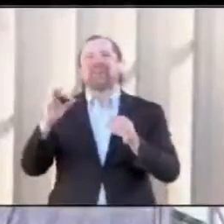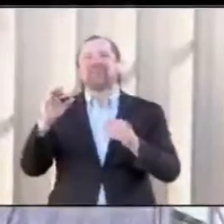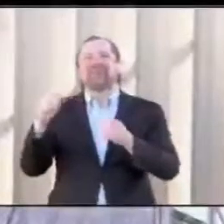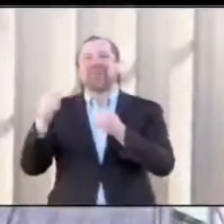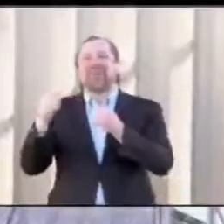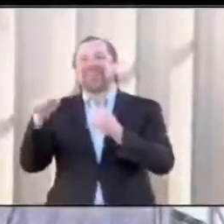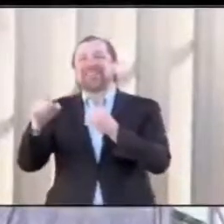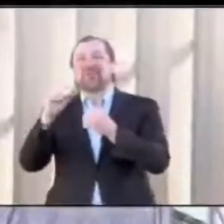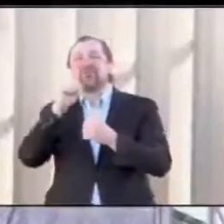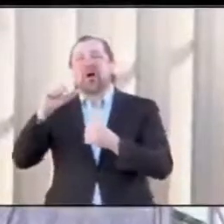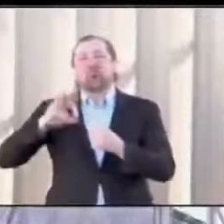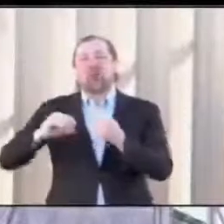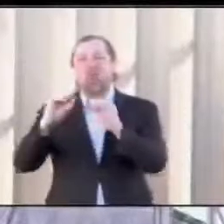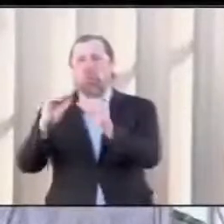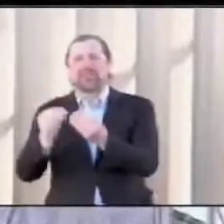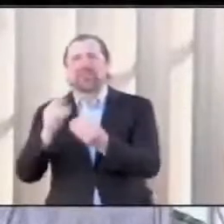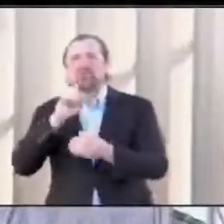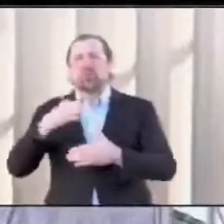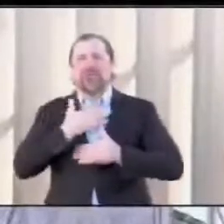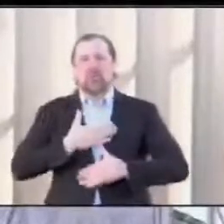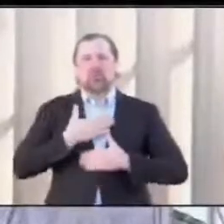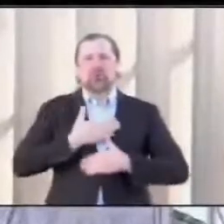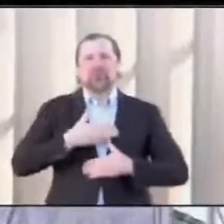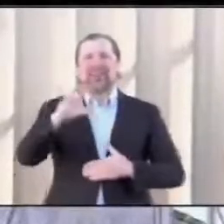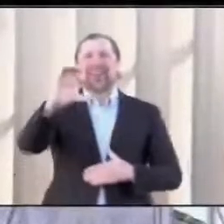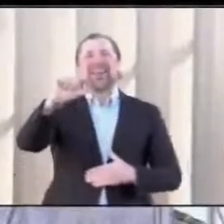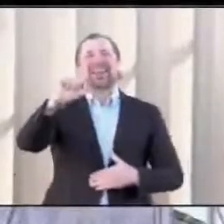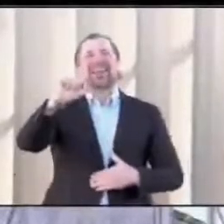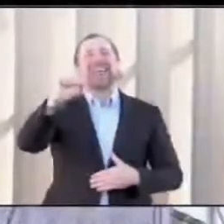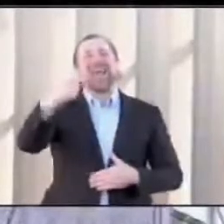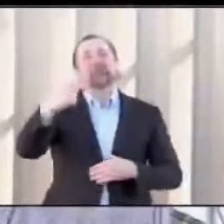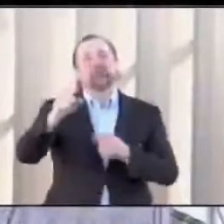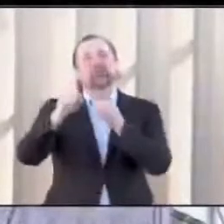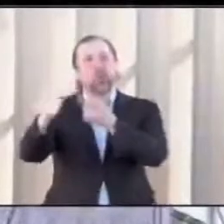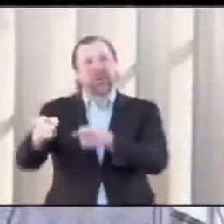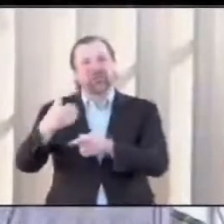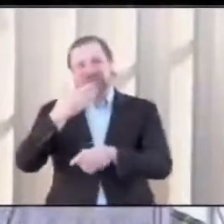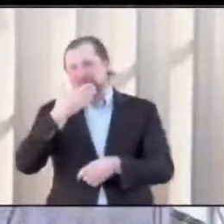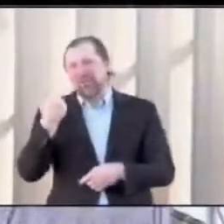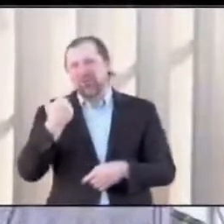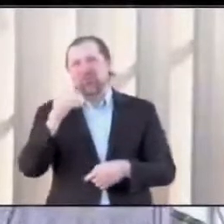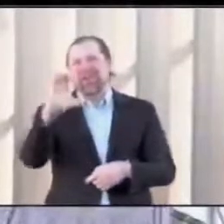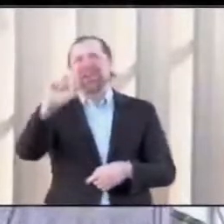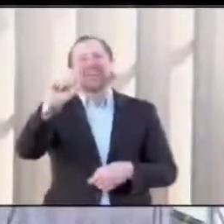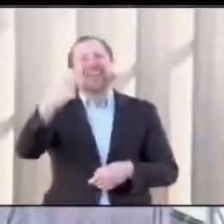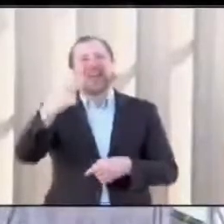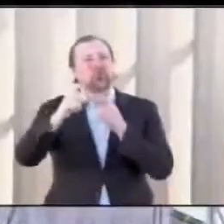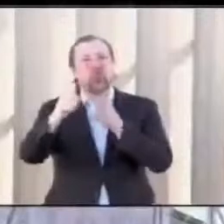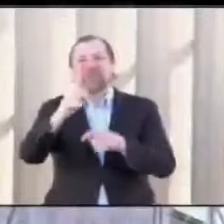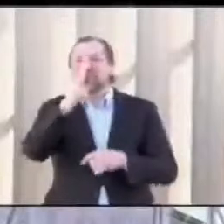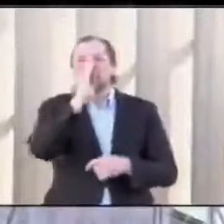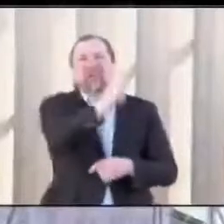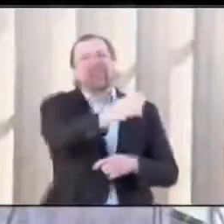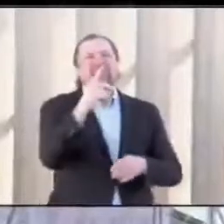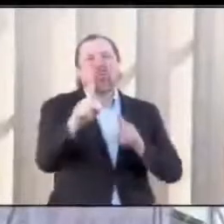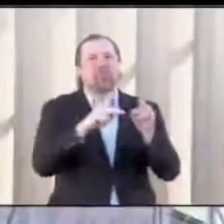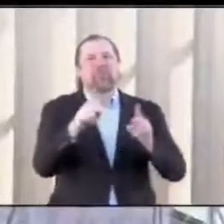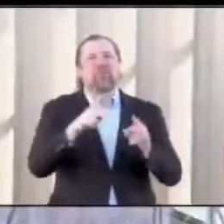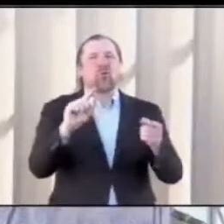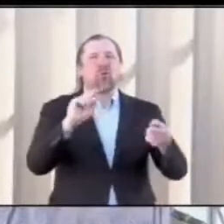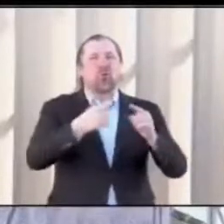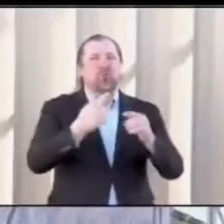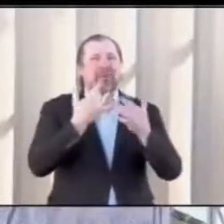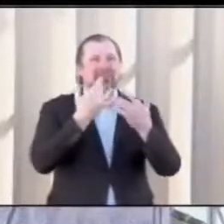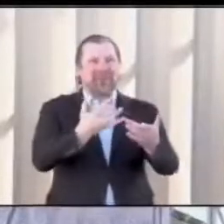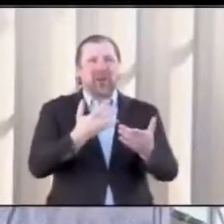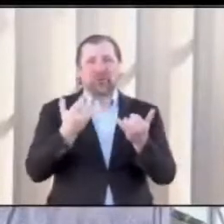at the point where they would really appreciate cash donations that can directly go to the victims of these fires. So there are